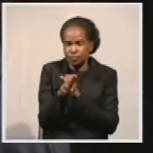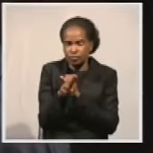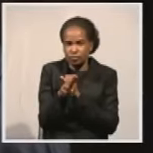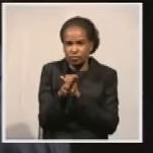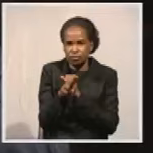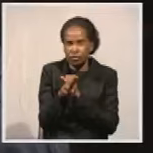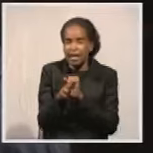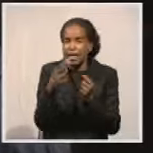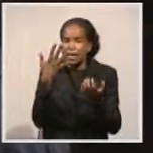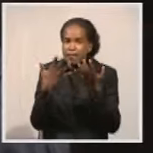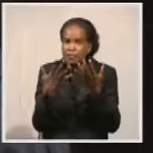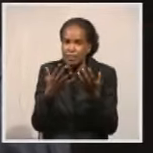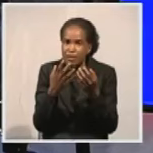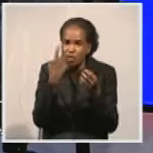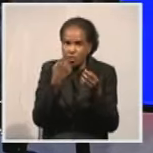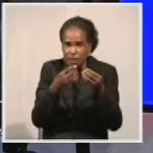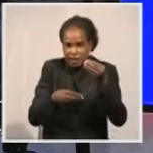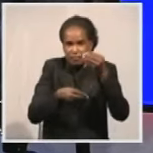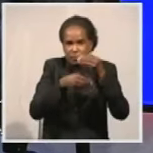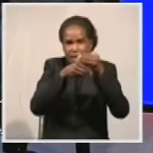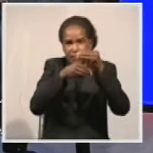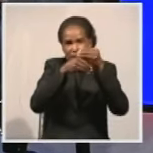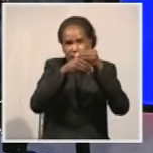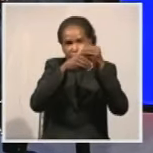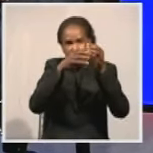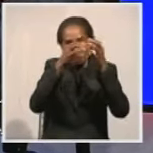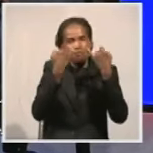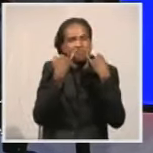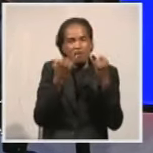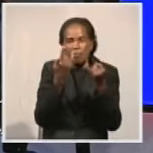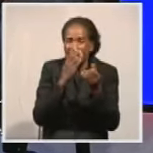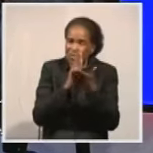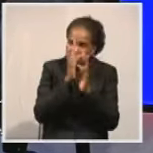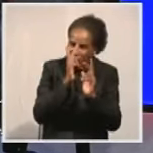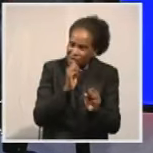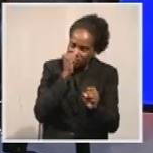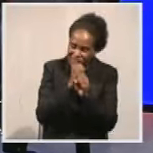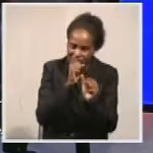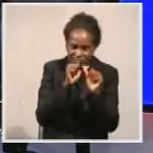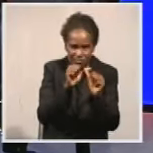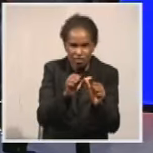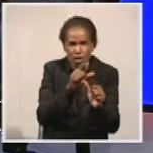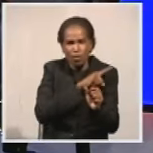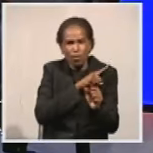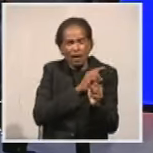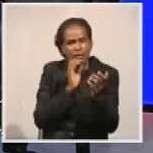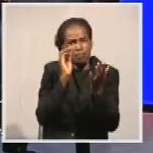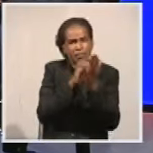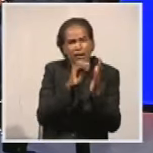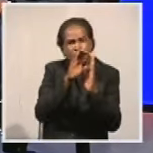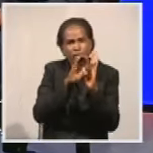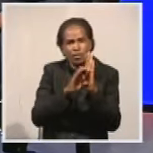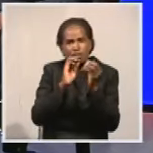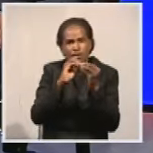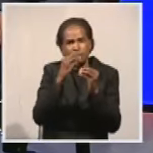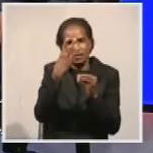unless it is to increase the value for the people. Why was that an important provision for chapter 3?